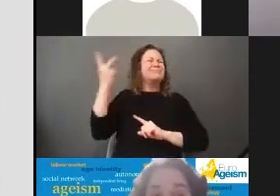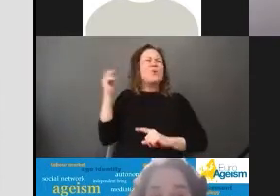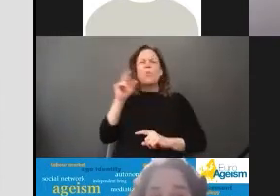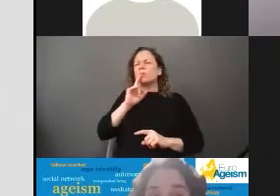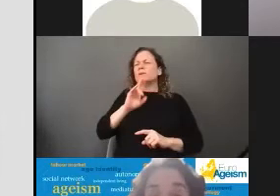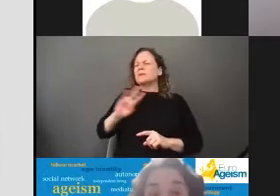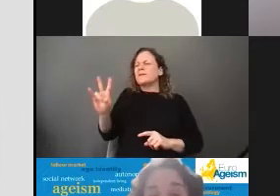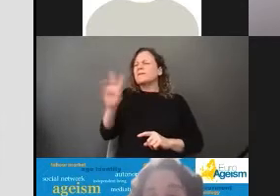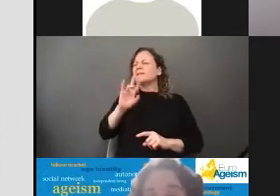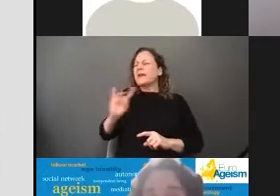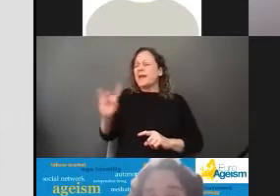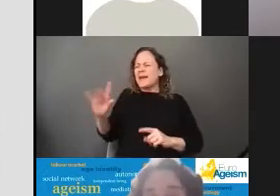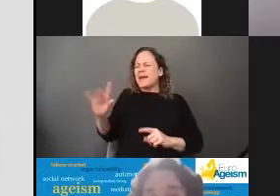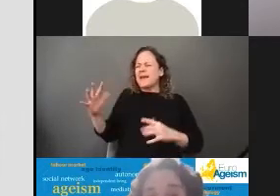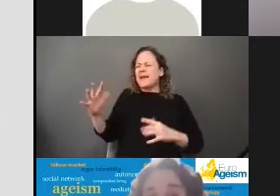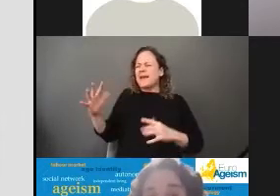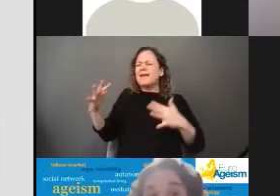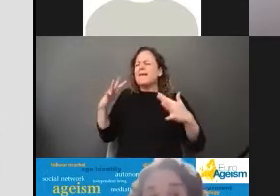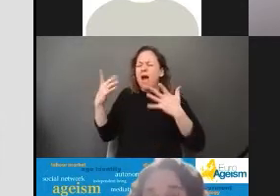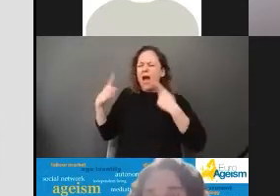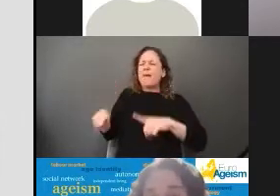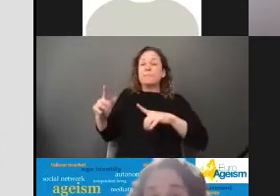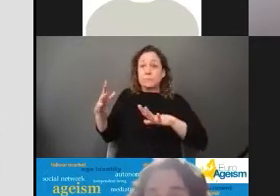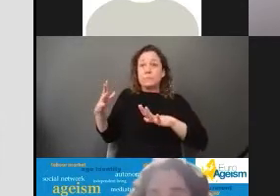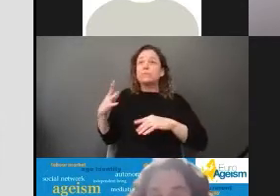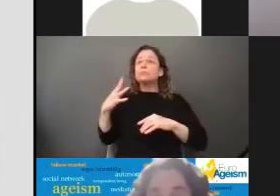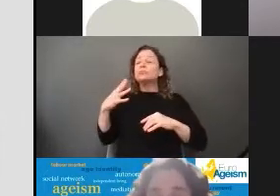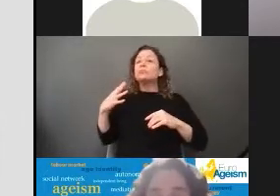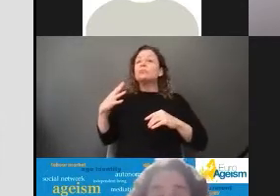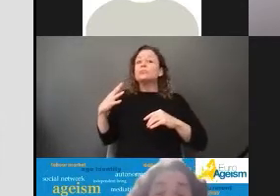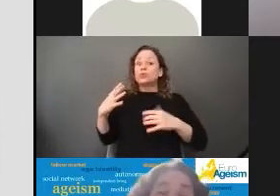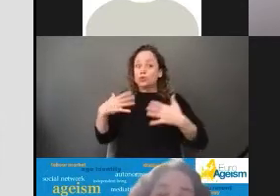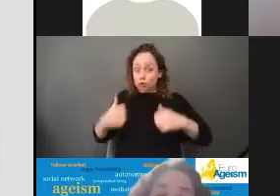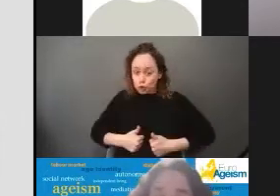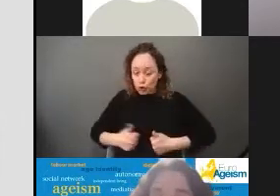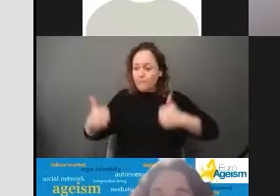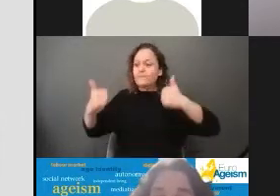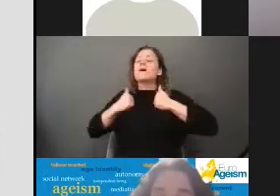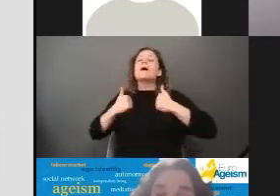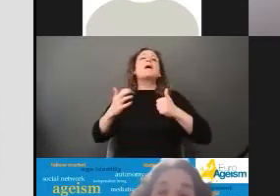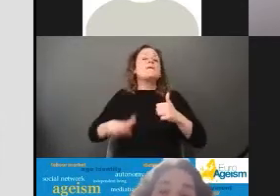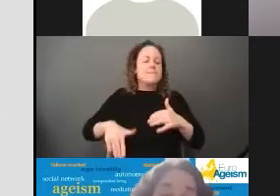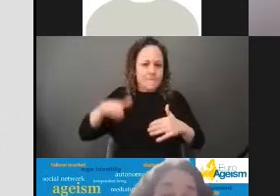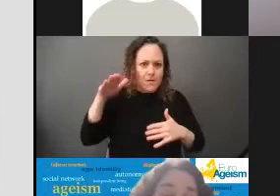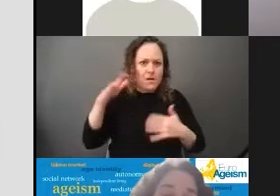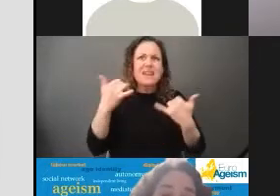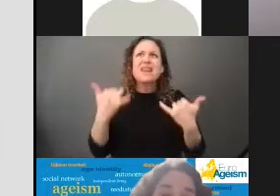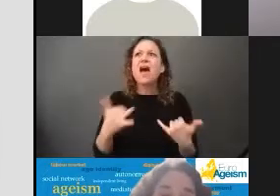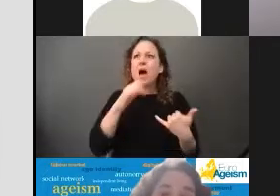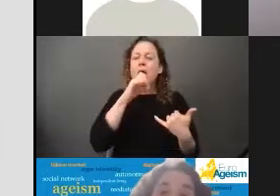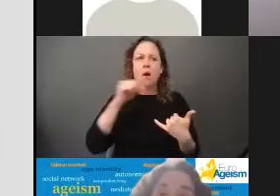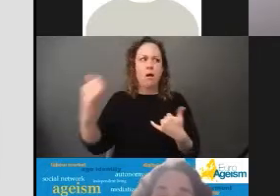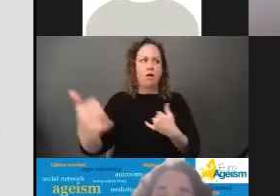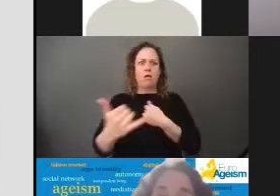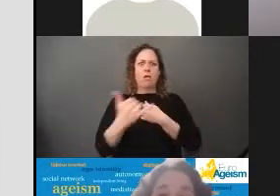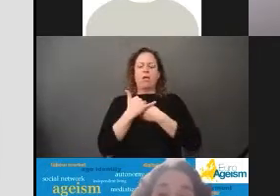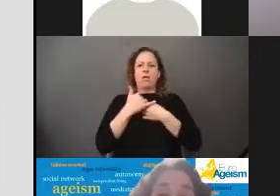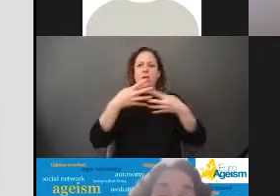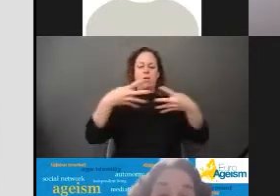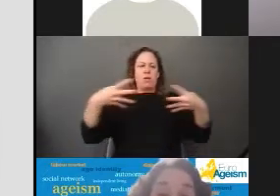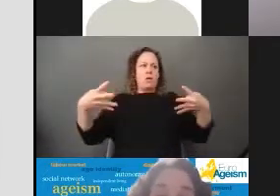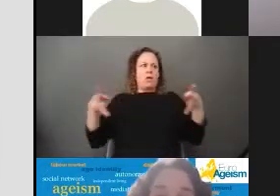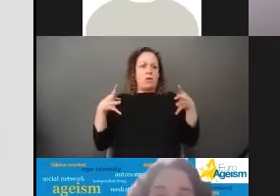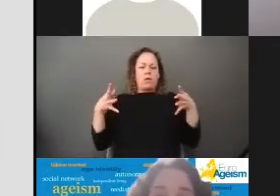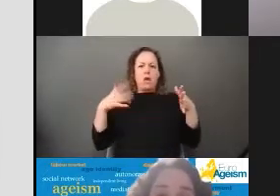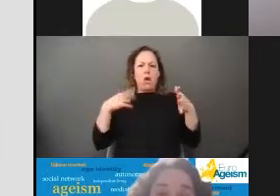years old, all alone as a child Holocaust survivor amongst strangers. And many of the residents really had